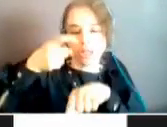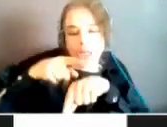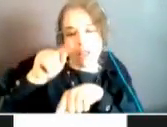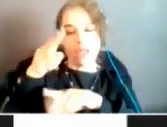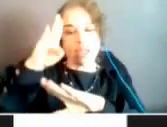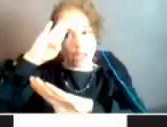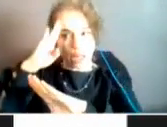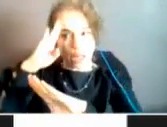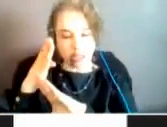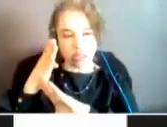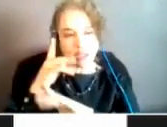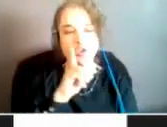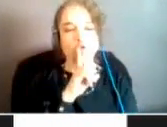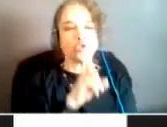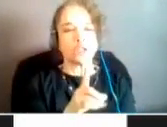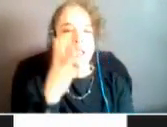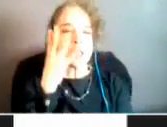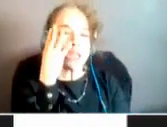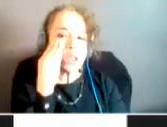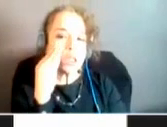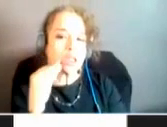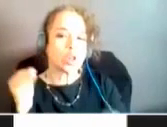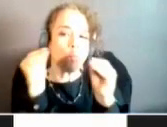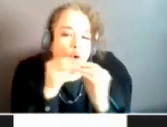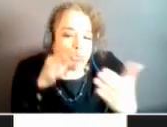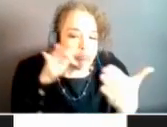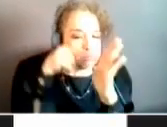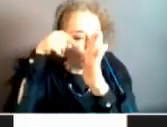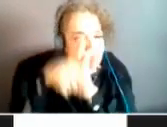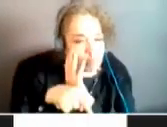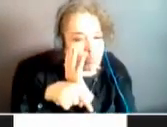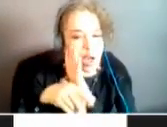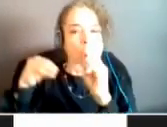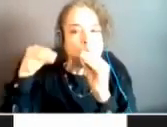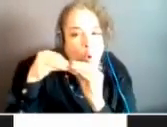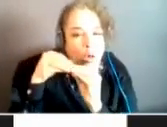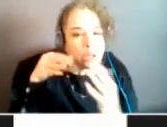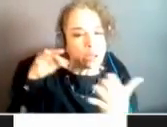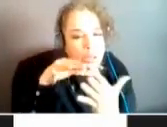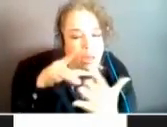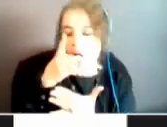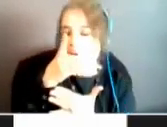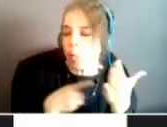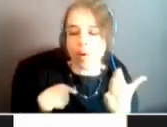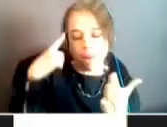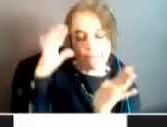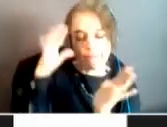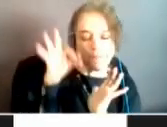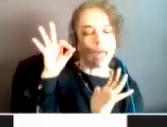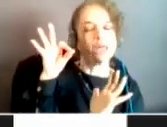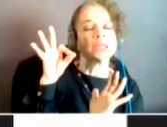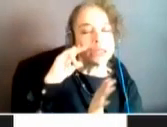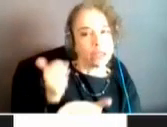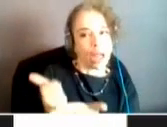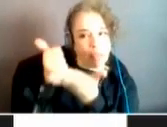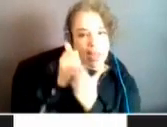his son, to really explore this more. And you know, and what I find very